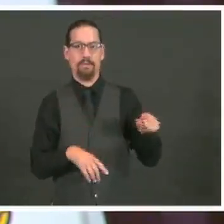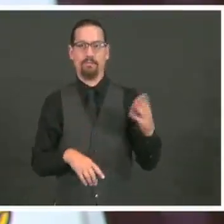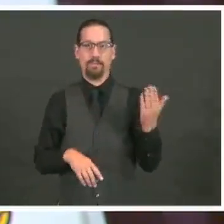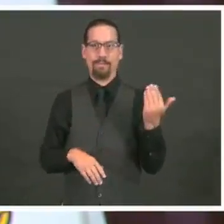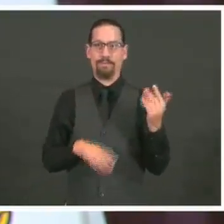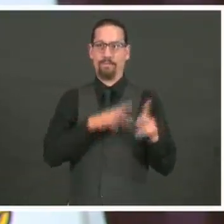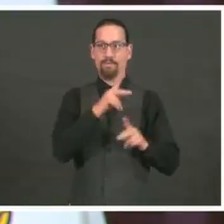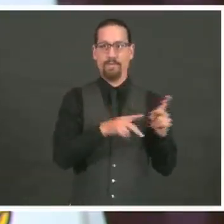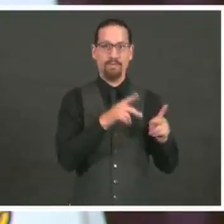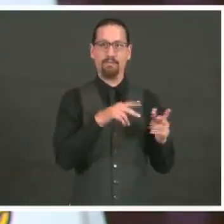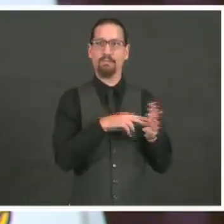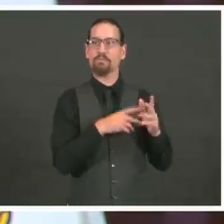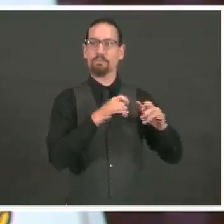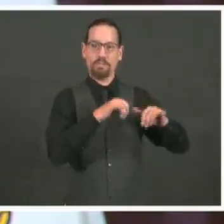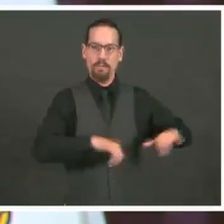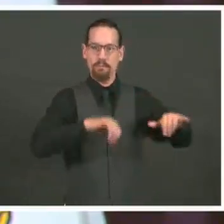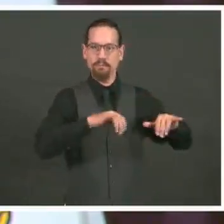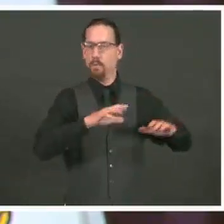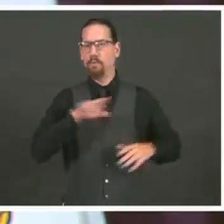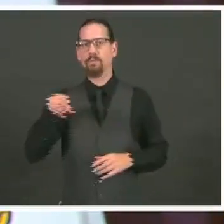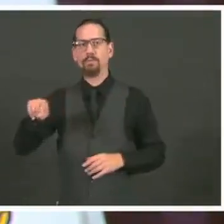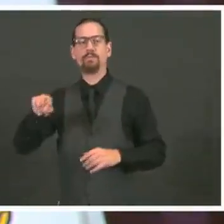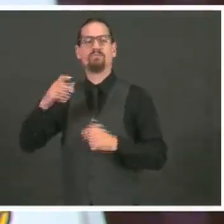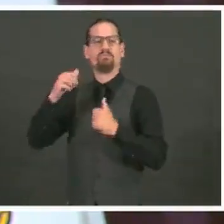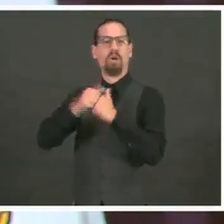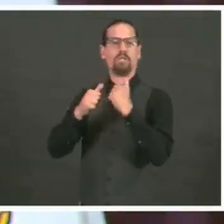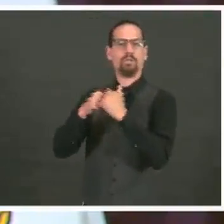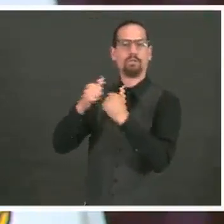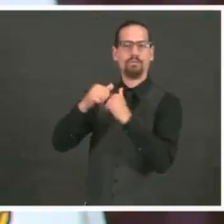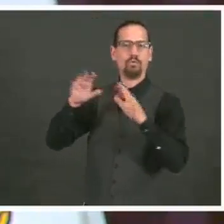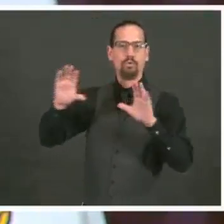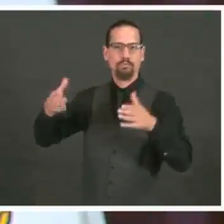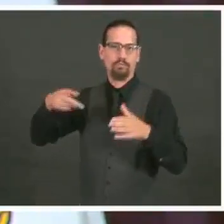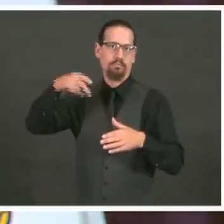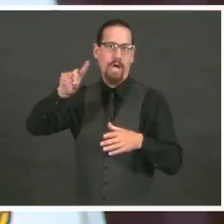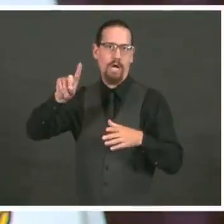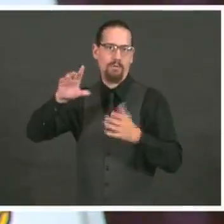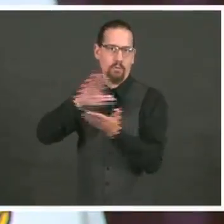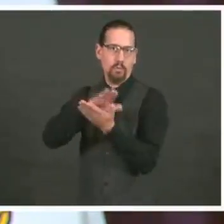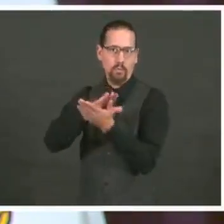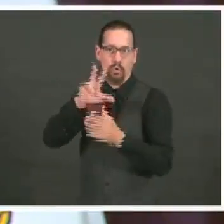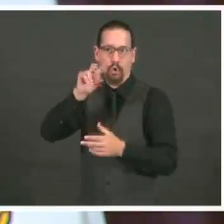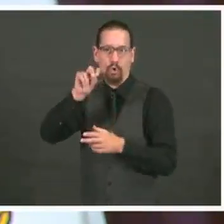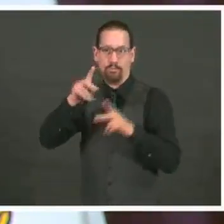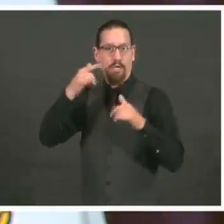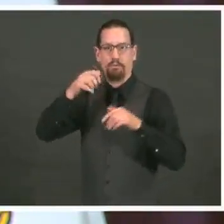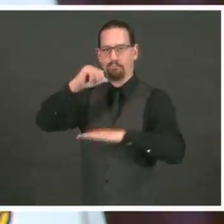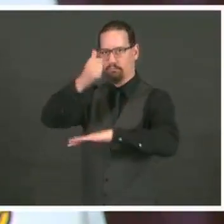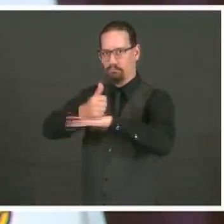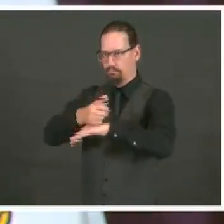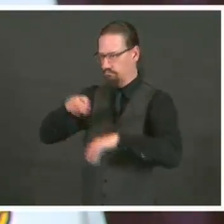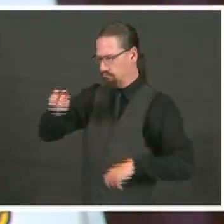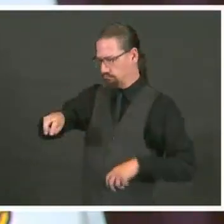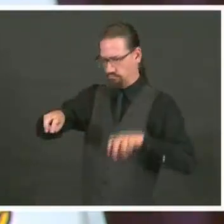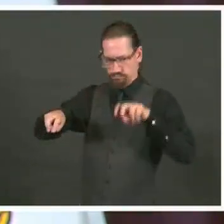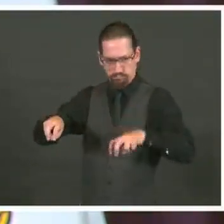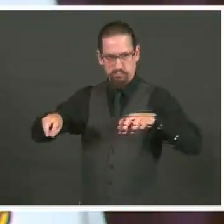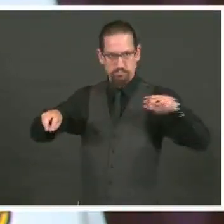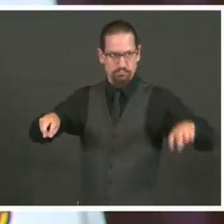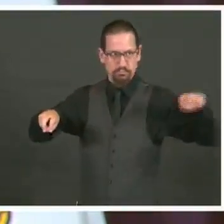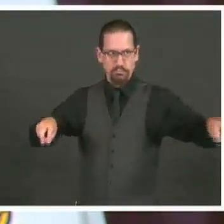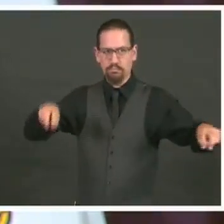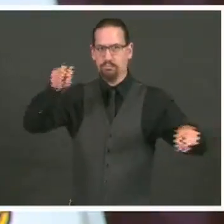assigned seats that are in place, are wearing the masks that they need to wear, and applying all